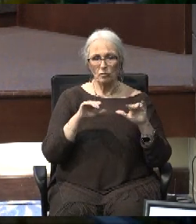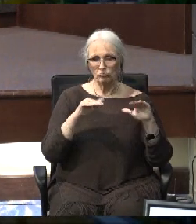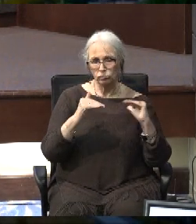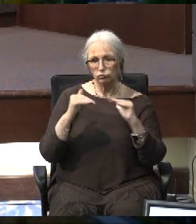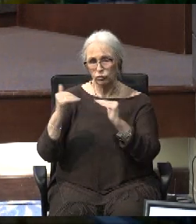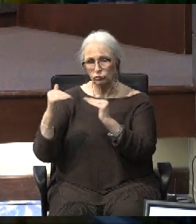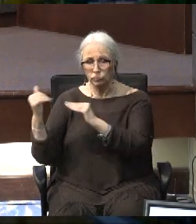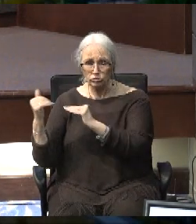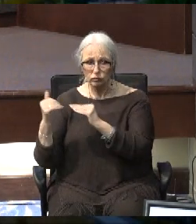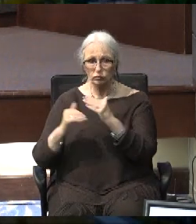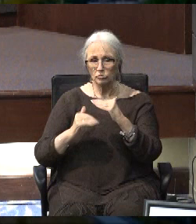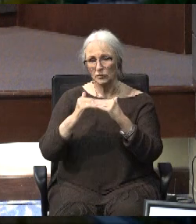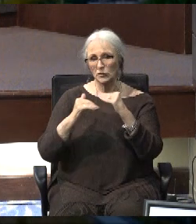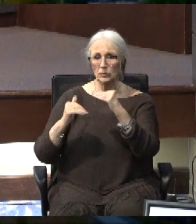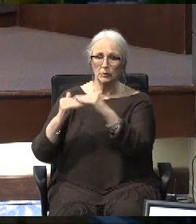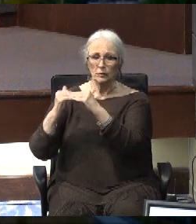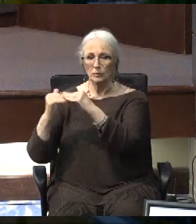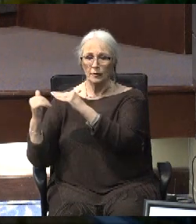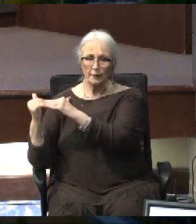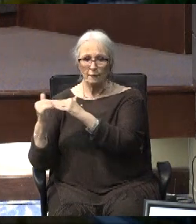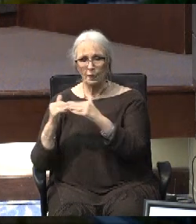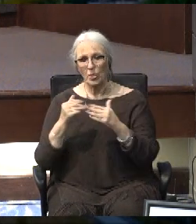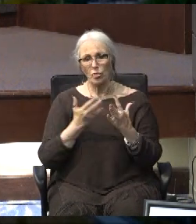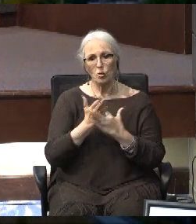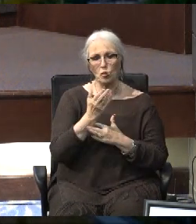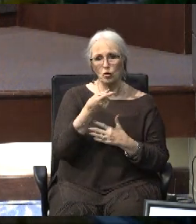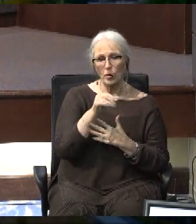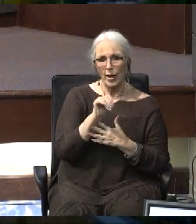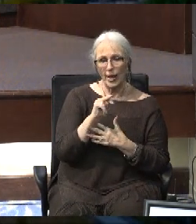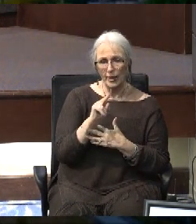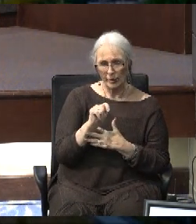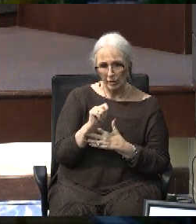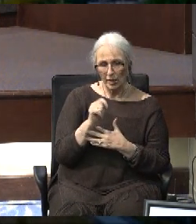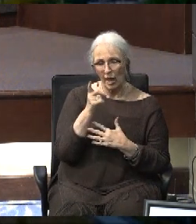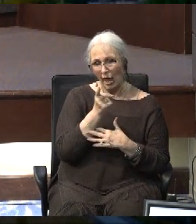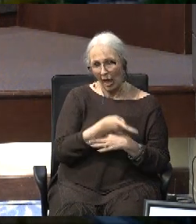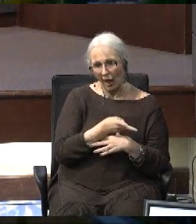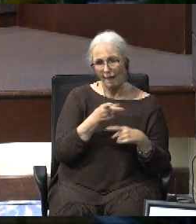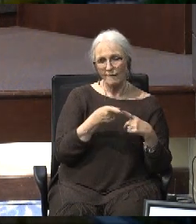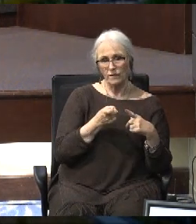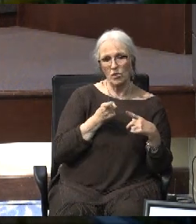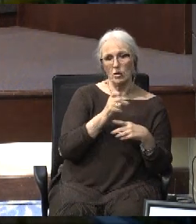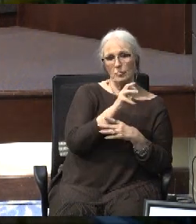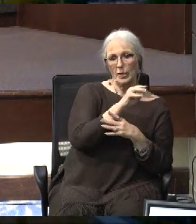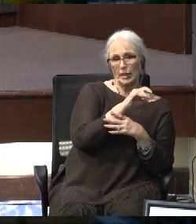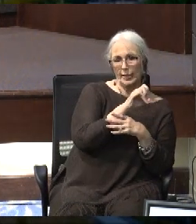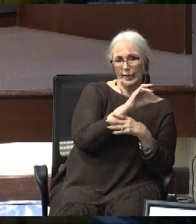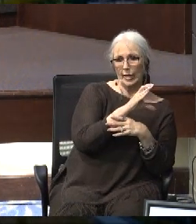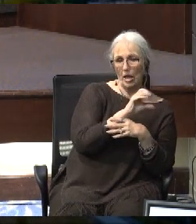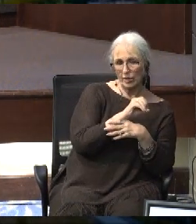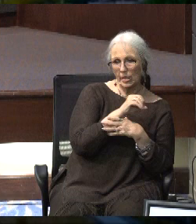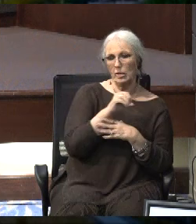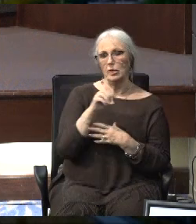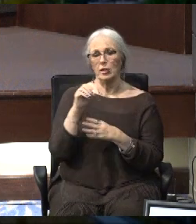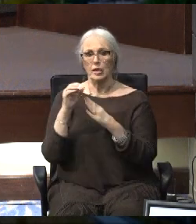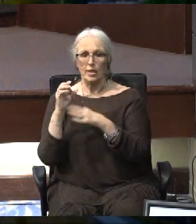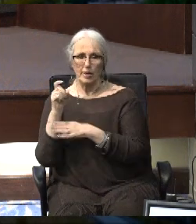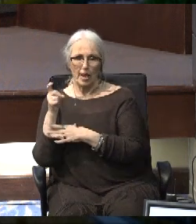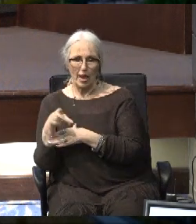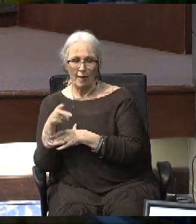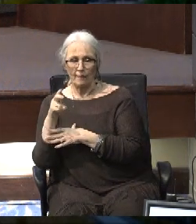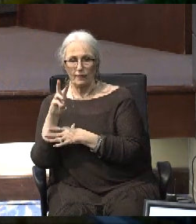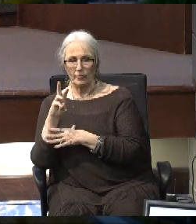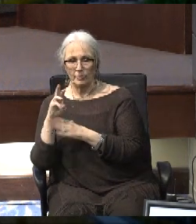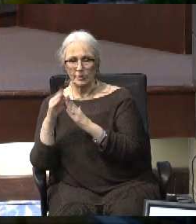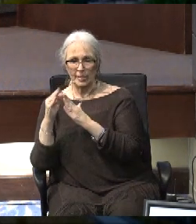always, the grant is being split half coming from McLennan County and half coming from the city of Waco, making our total